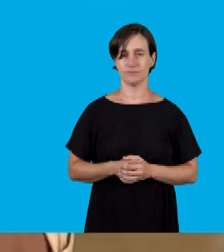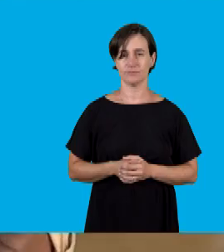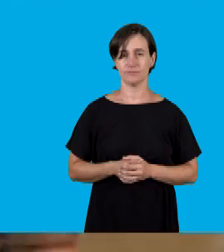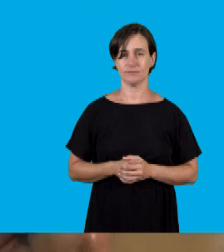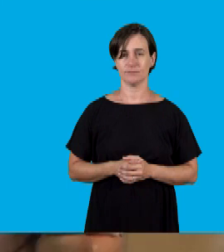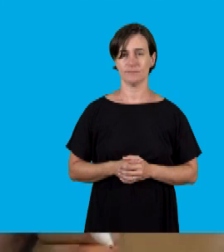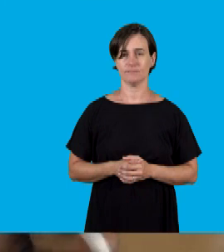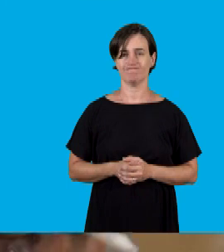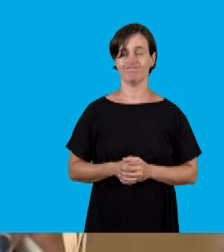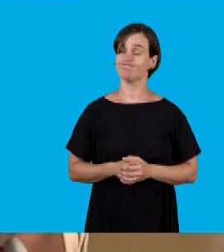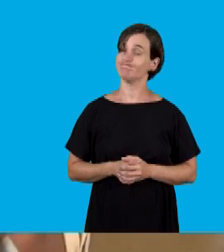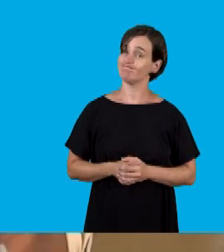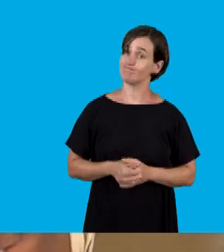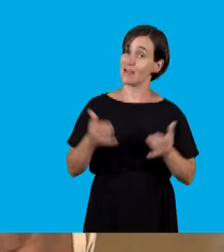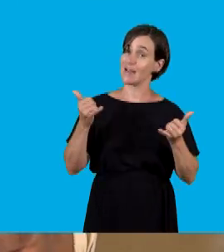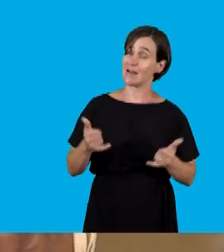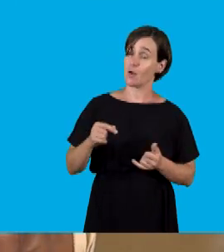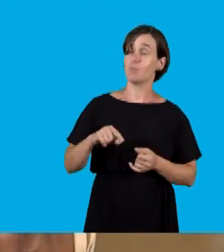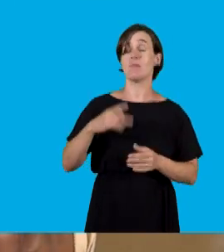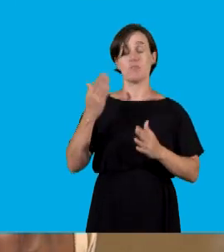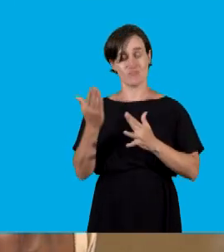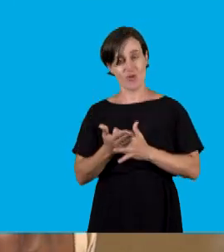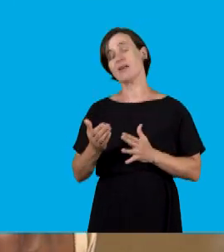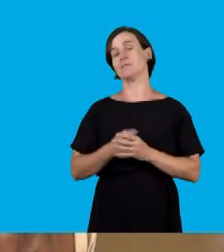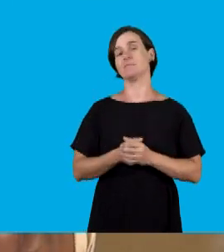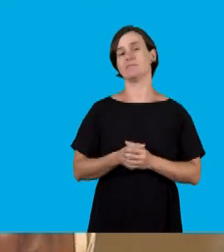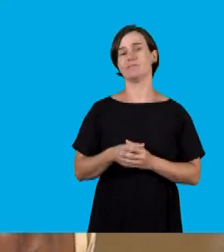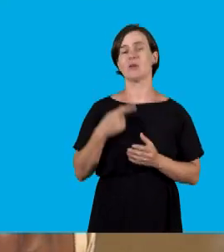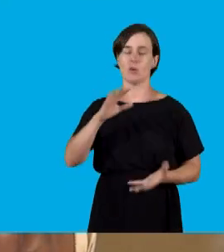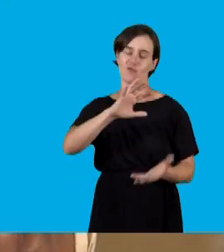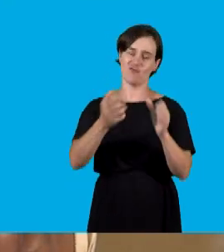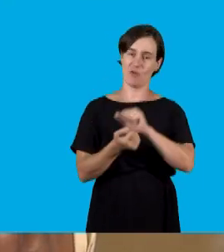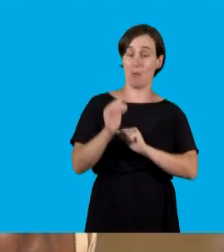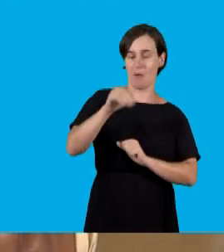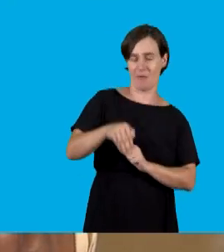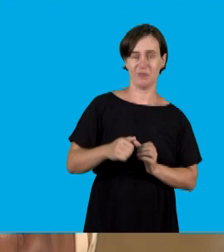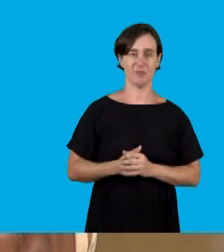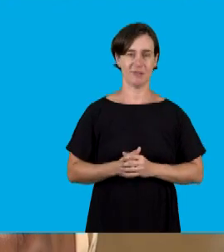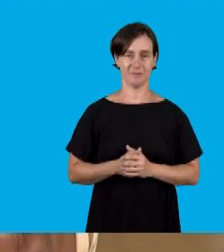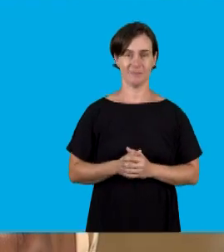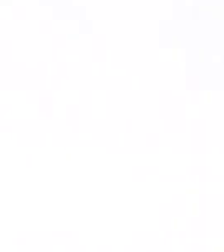So let's take another quick ad break and then we will wrap up after that.